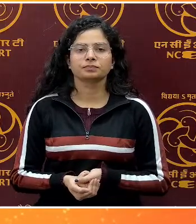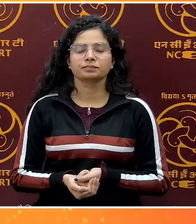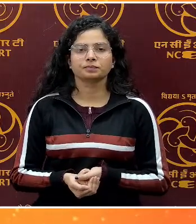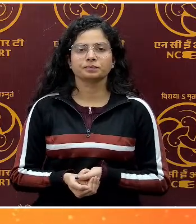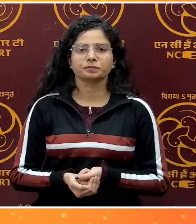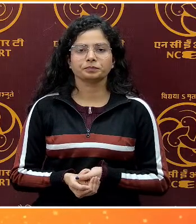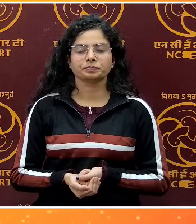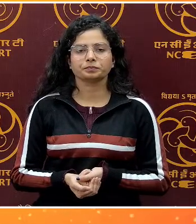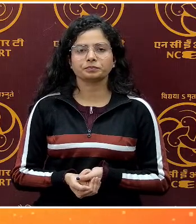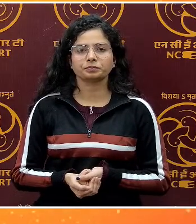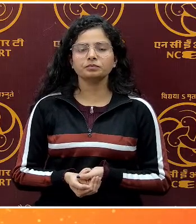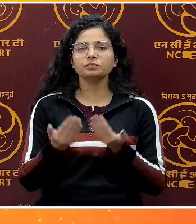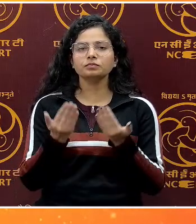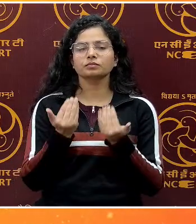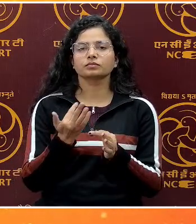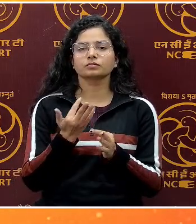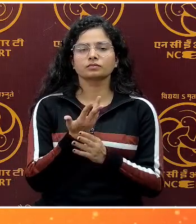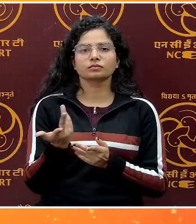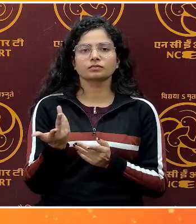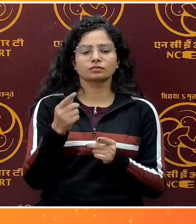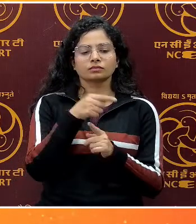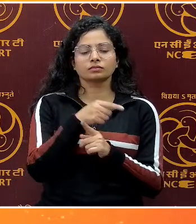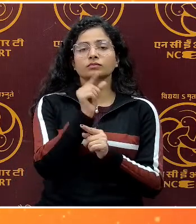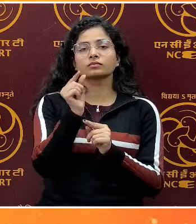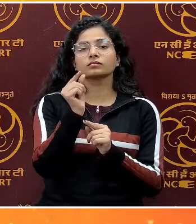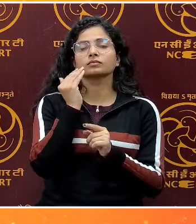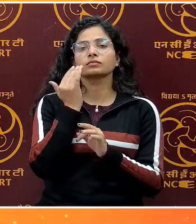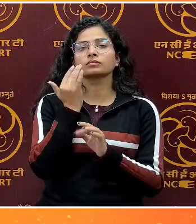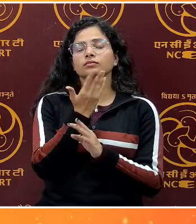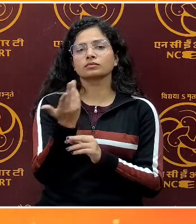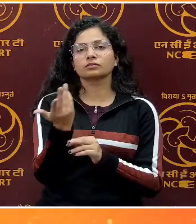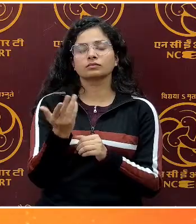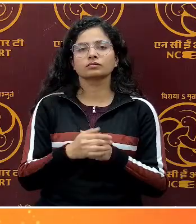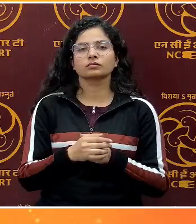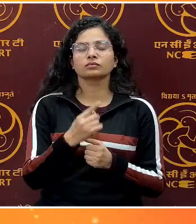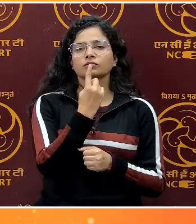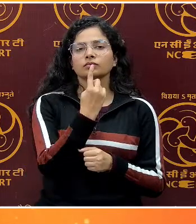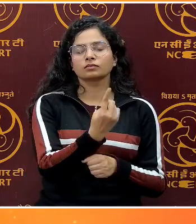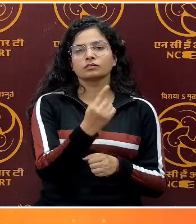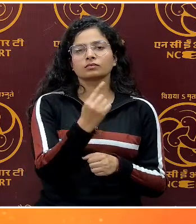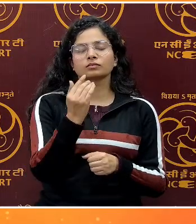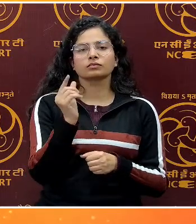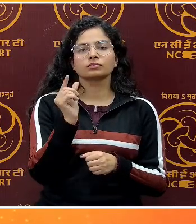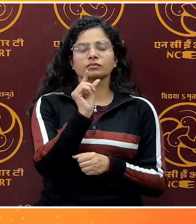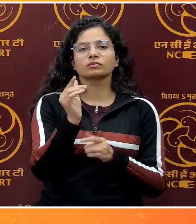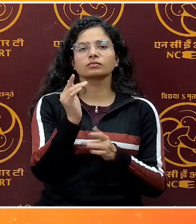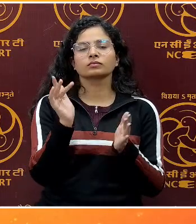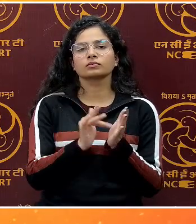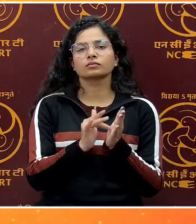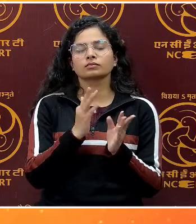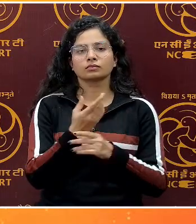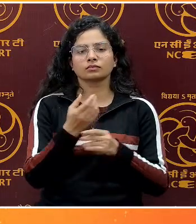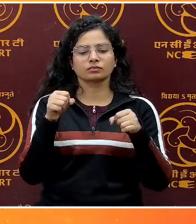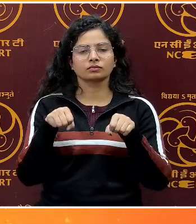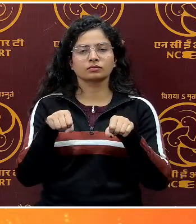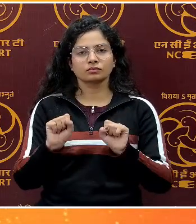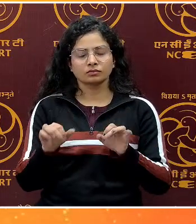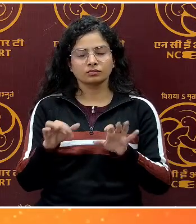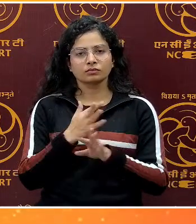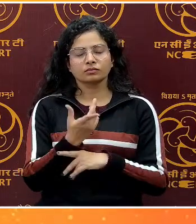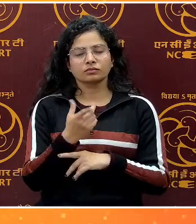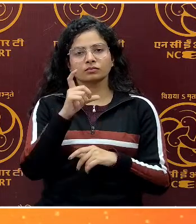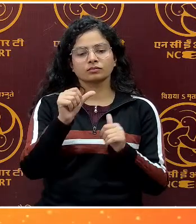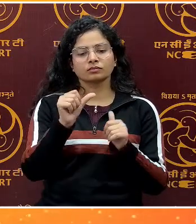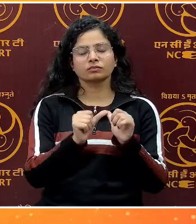tiny. Now where it is used, so this is the one which is used in the vehicles as a